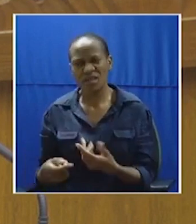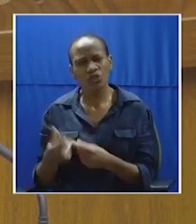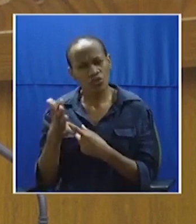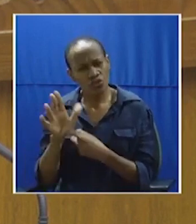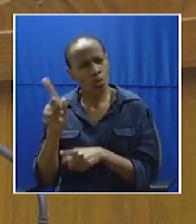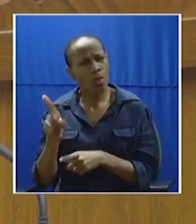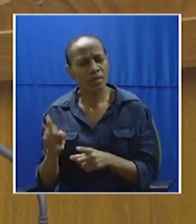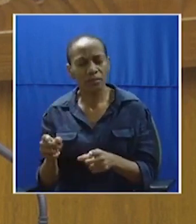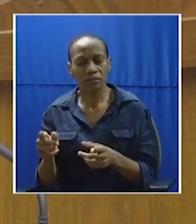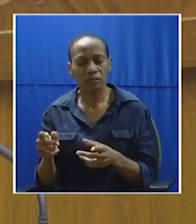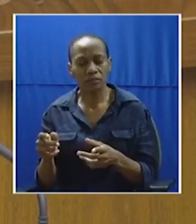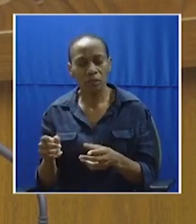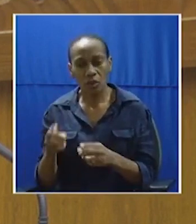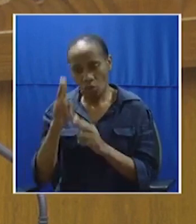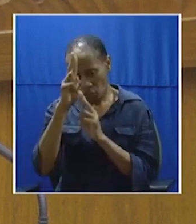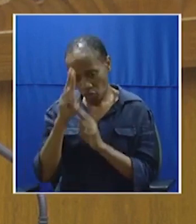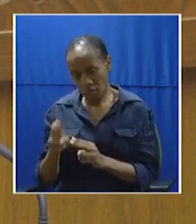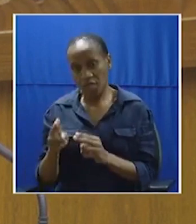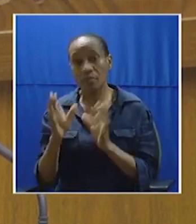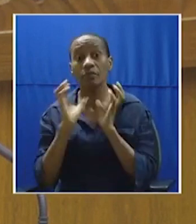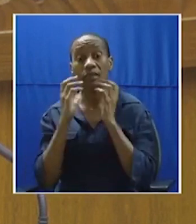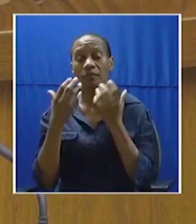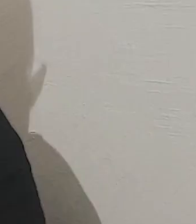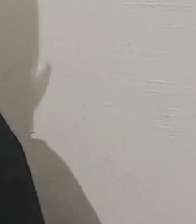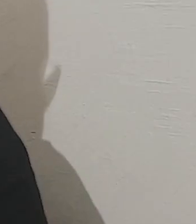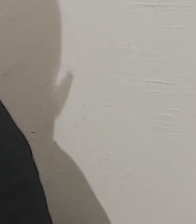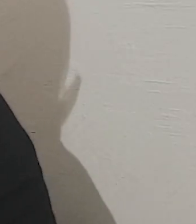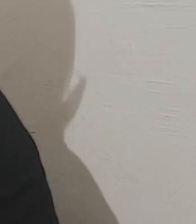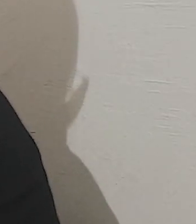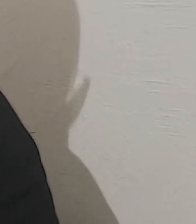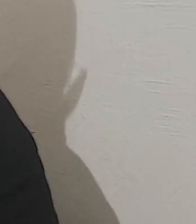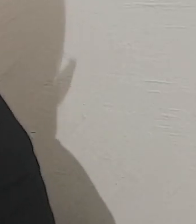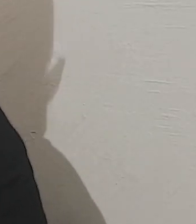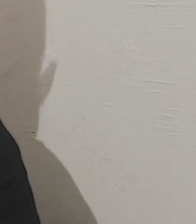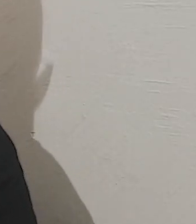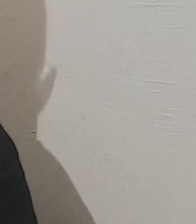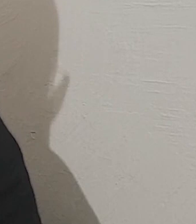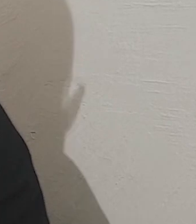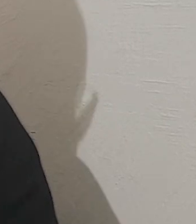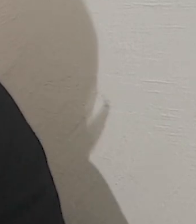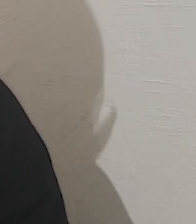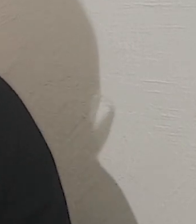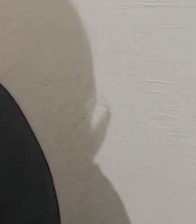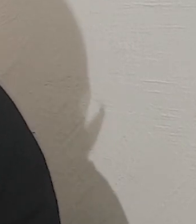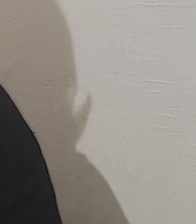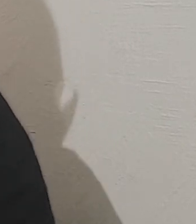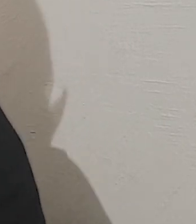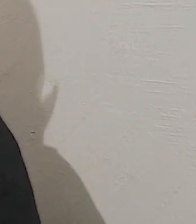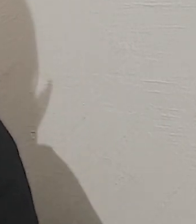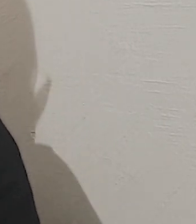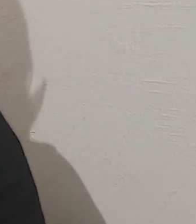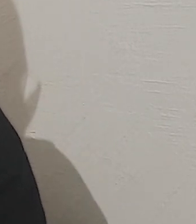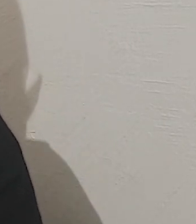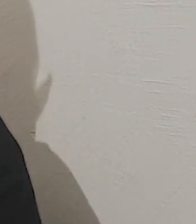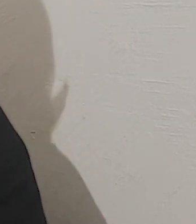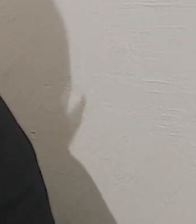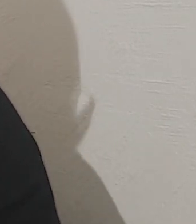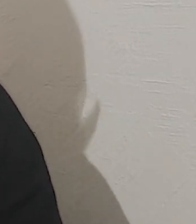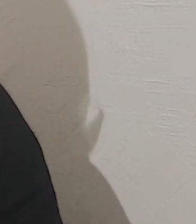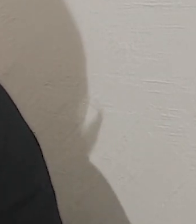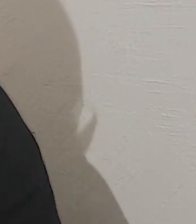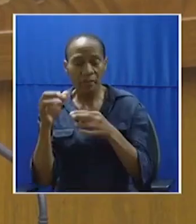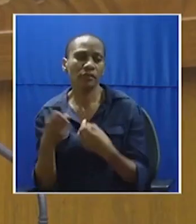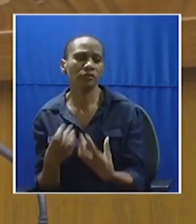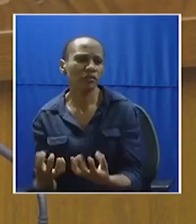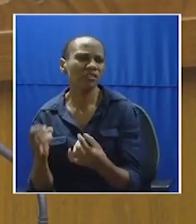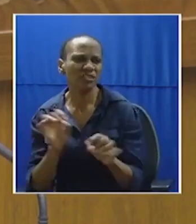very dangerous possible Honorable Maimane, please give me a minute. Furthermore, the point that I found most interesting that was raised by the EFF was when it comes to